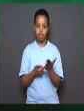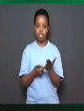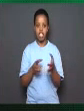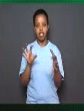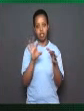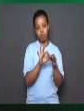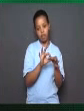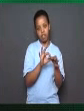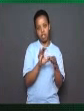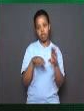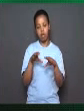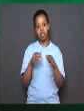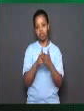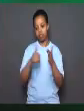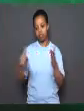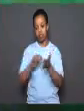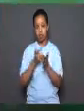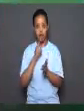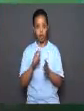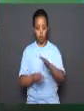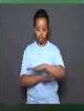binding with its substrate.